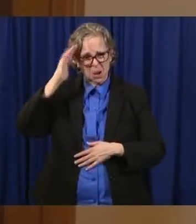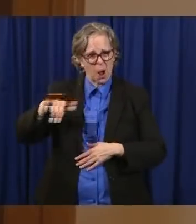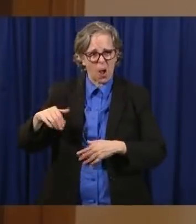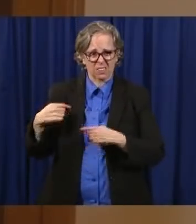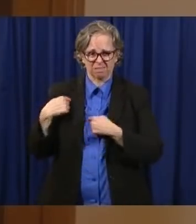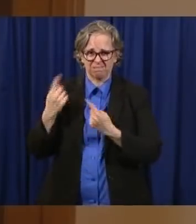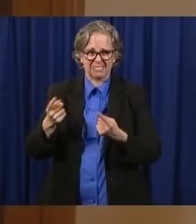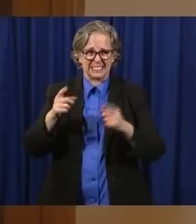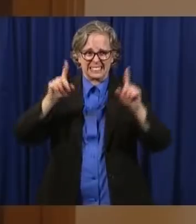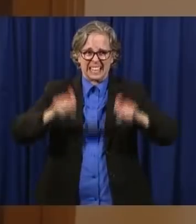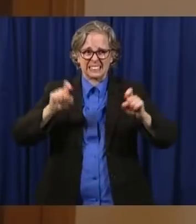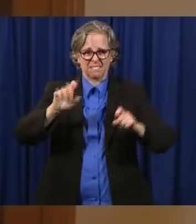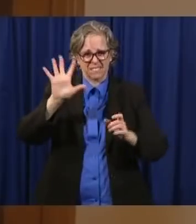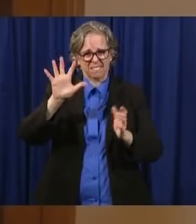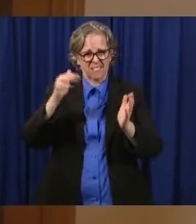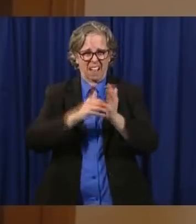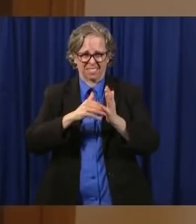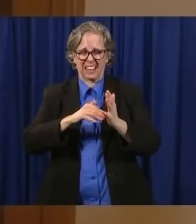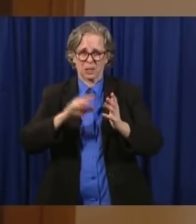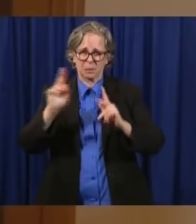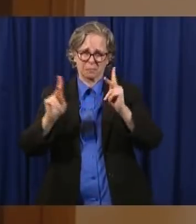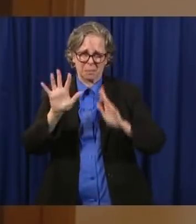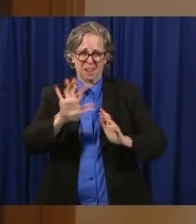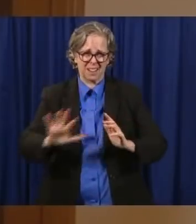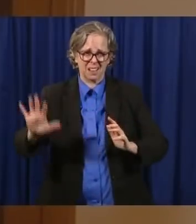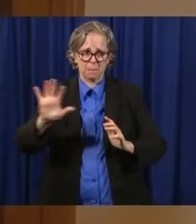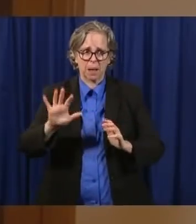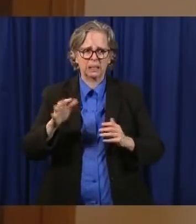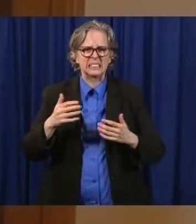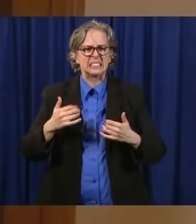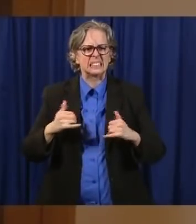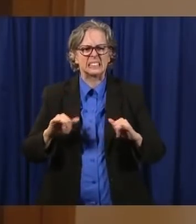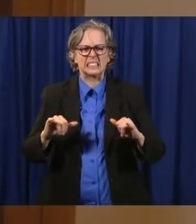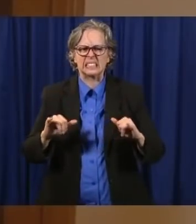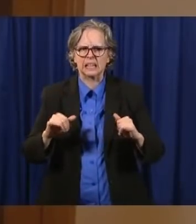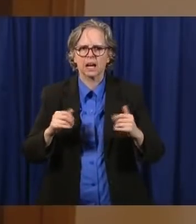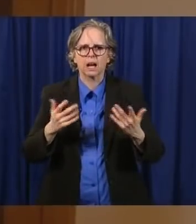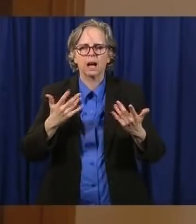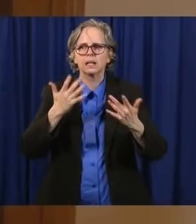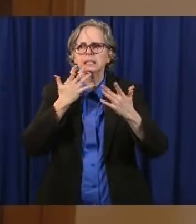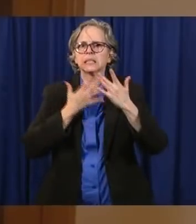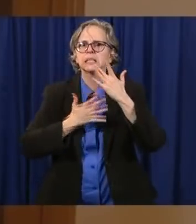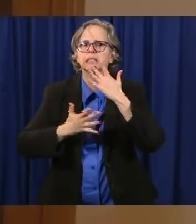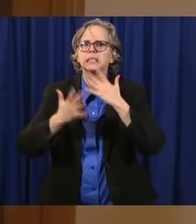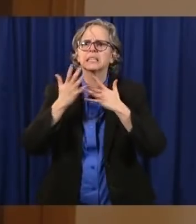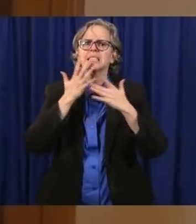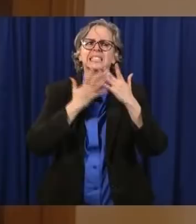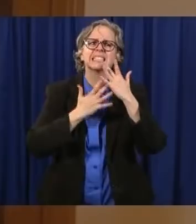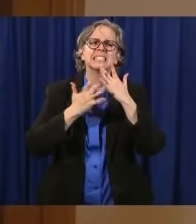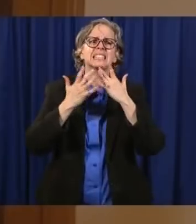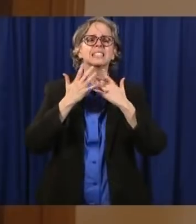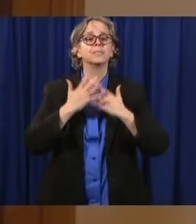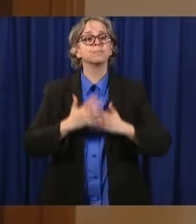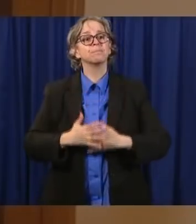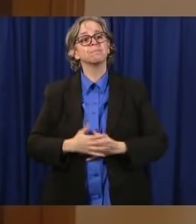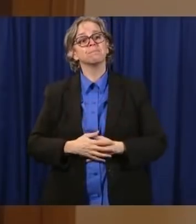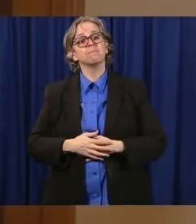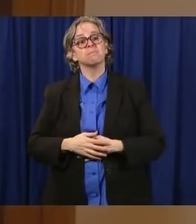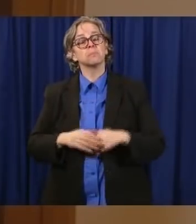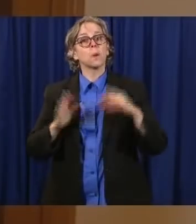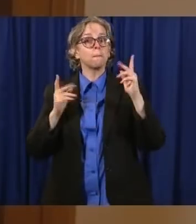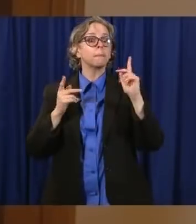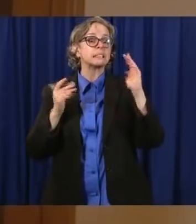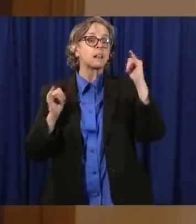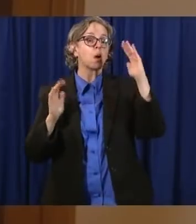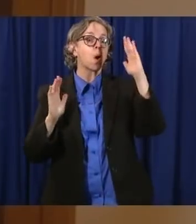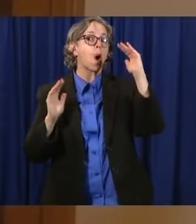55,000 folks, but we really still are struggling with the lack of testing. We have some hope on that horizon. We have whole teams